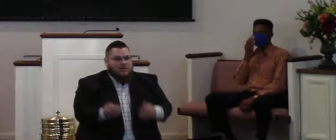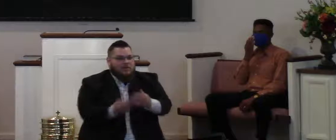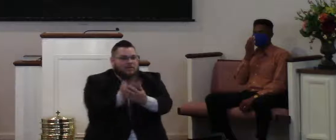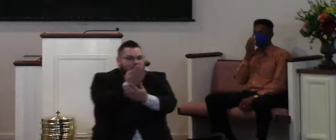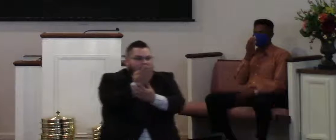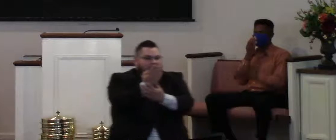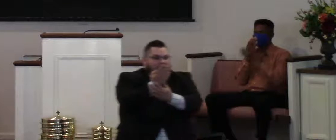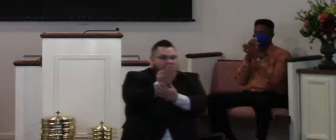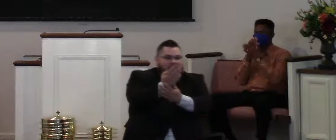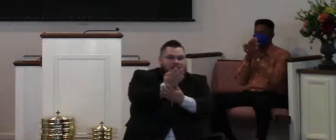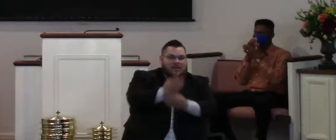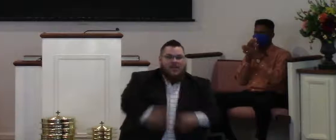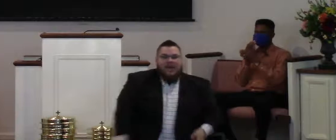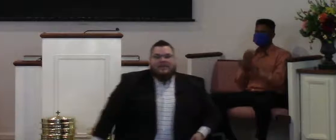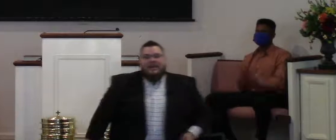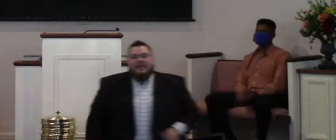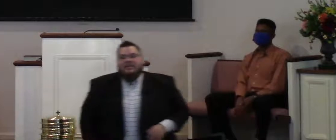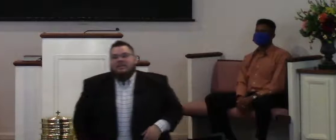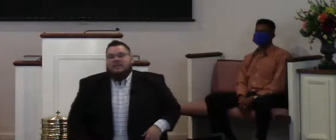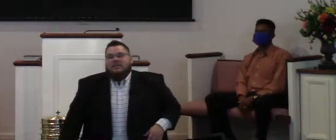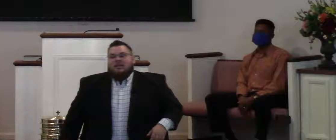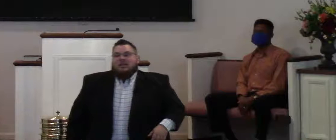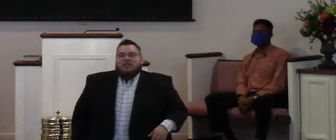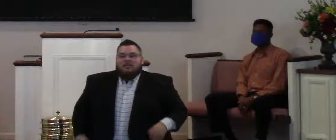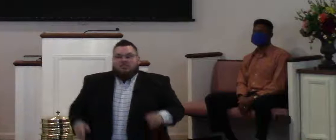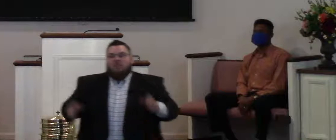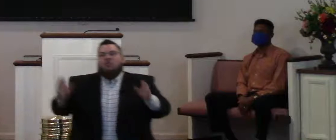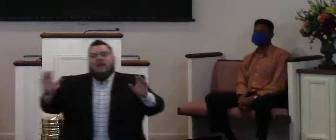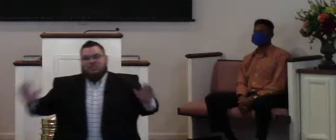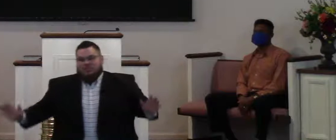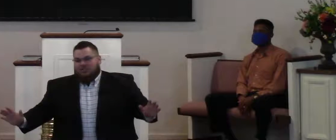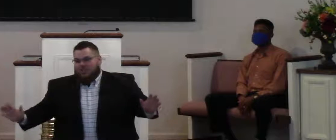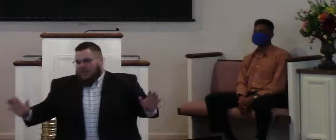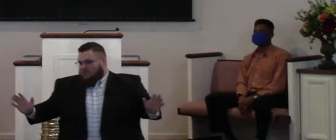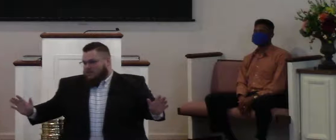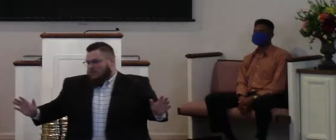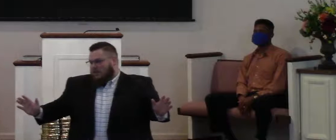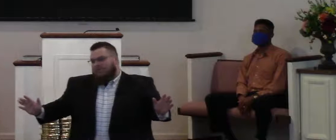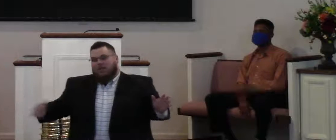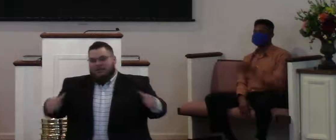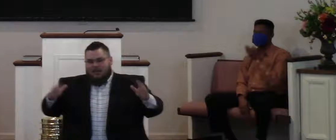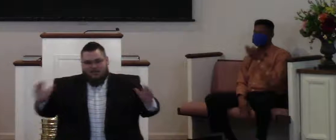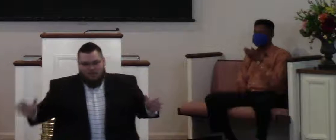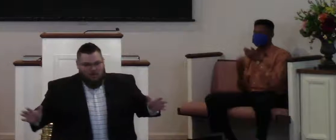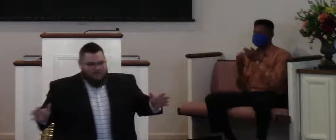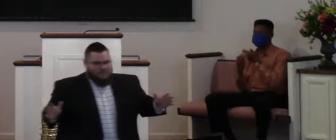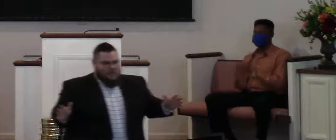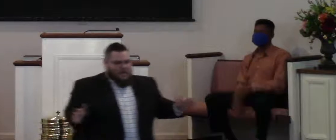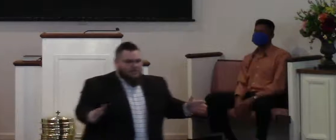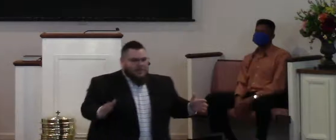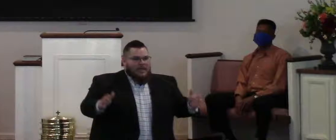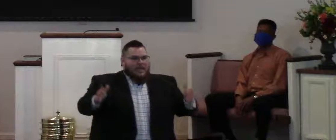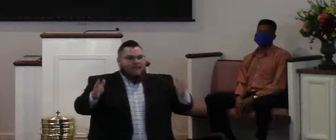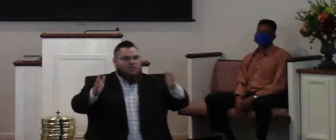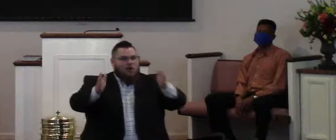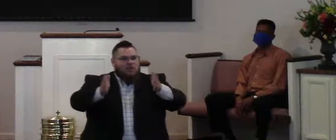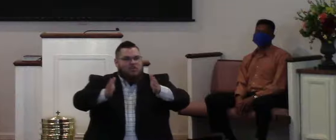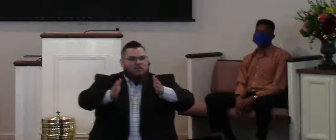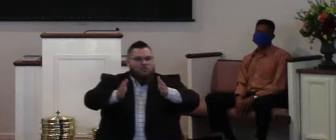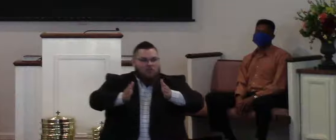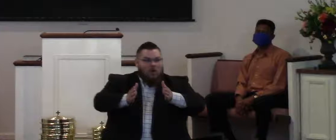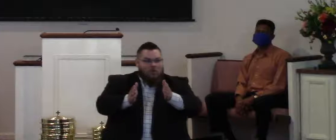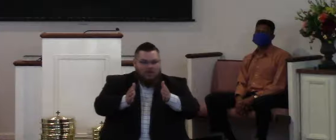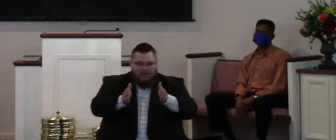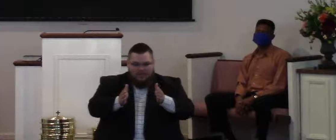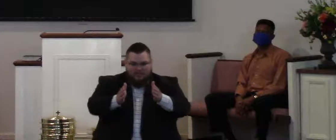warm, springs, and then there's two ways you can do the next one, and I'm going to leave it up to y'all, okay? If you want to